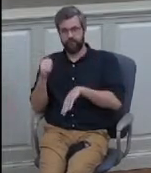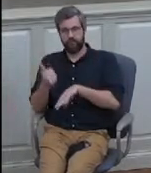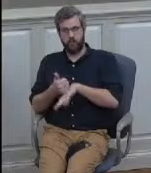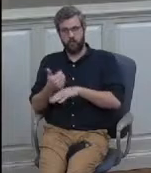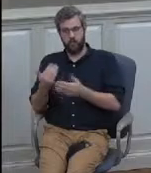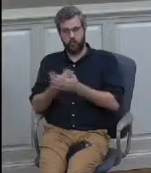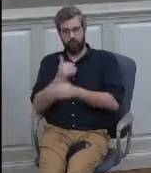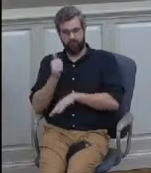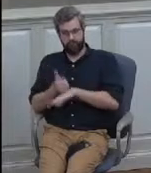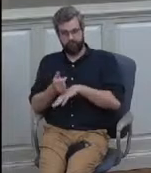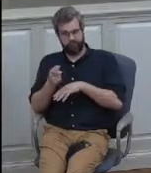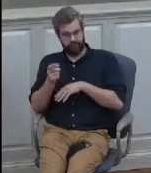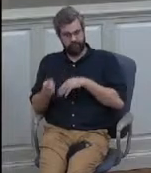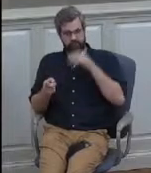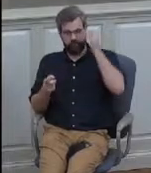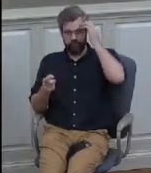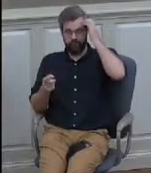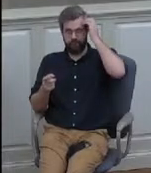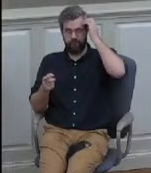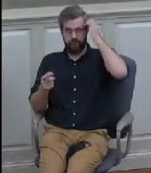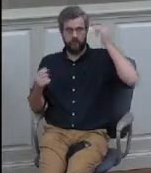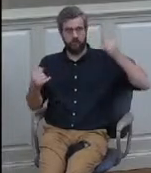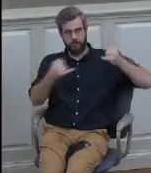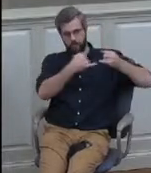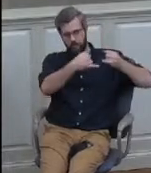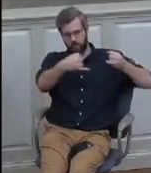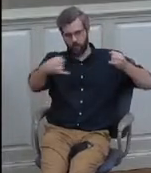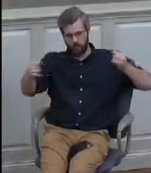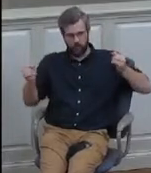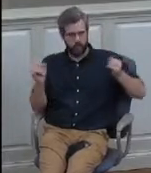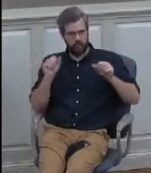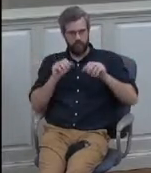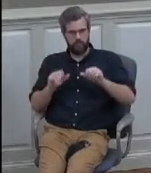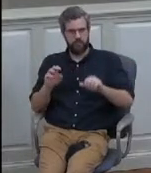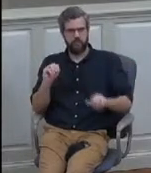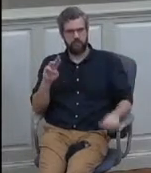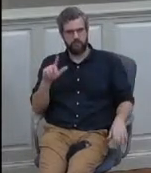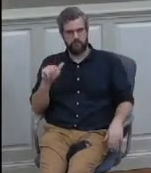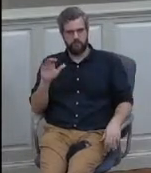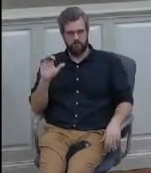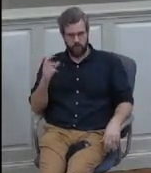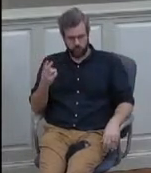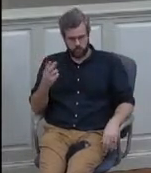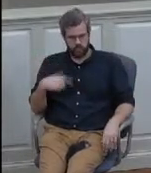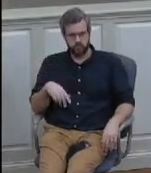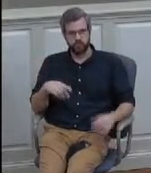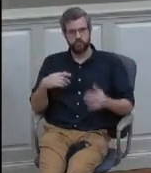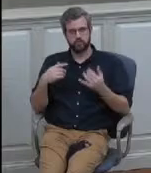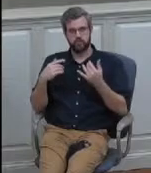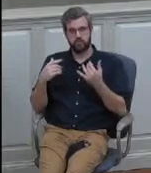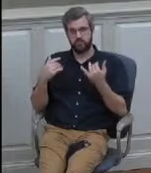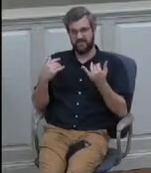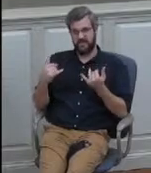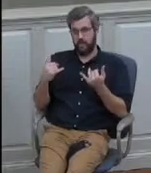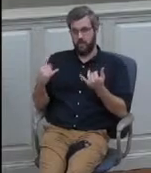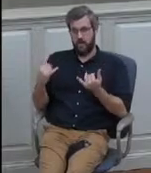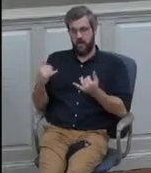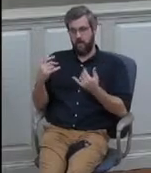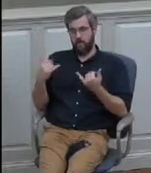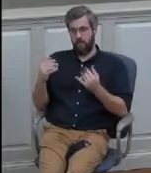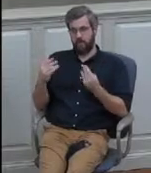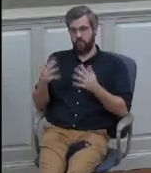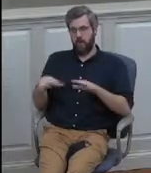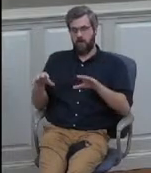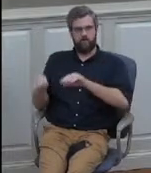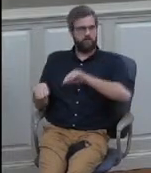playground, the installation of the border, the mulch, and then the installation of the existing playground at another location along with